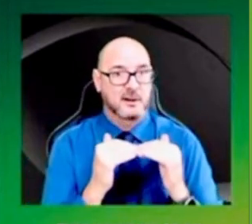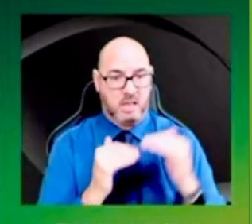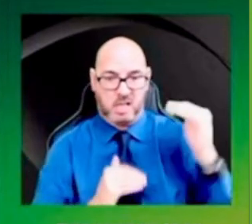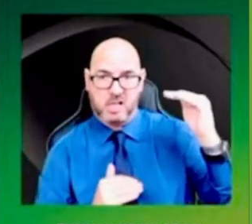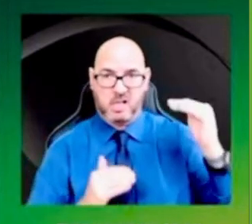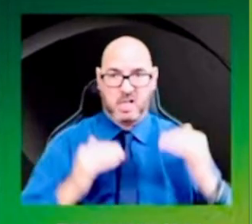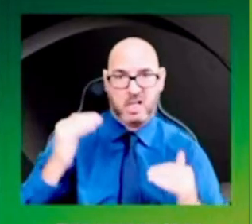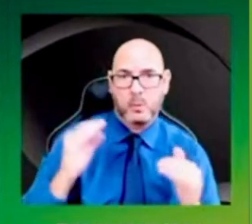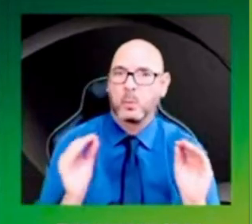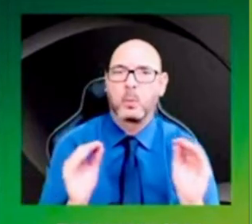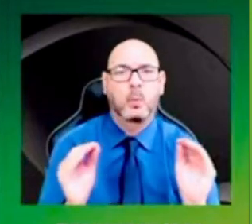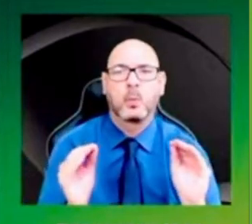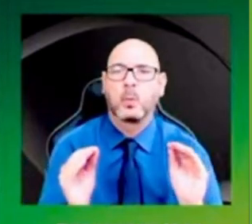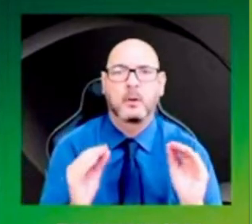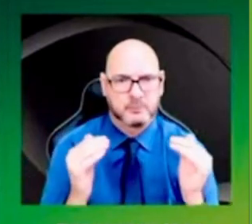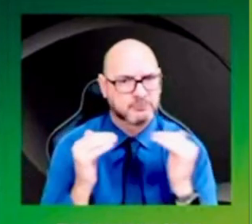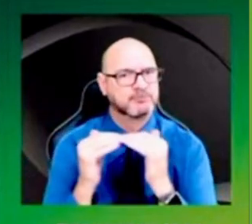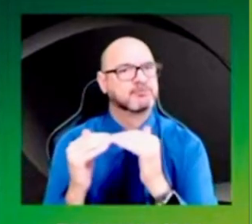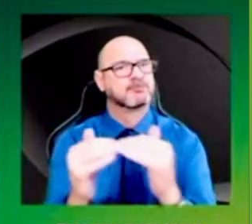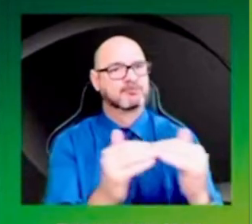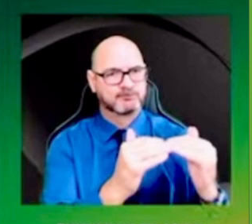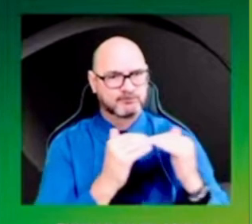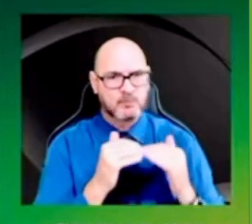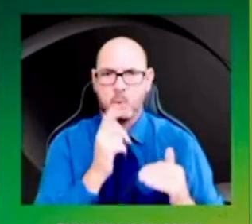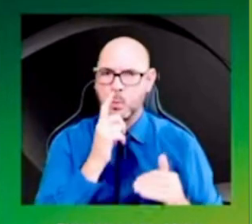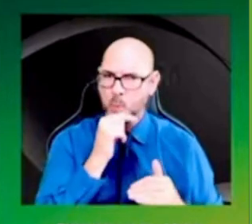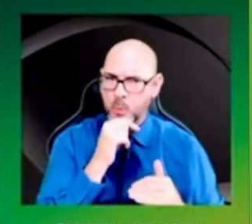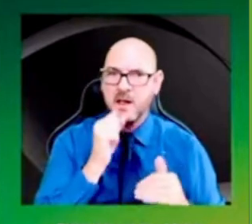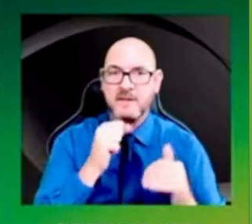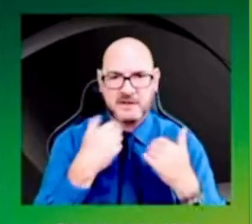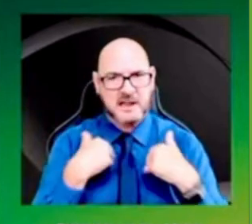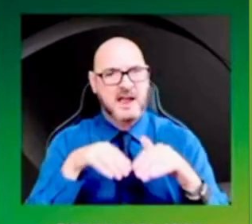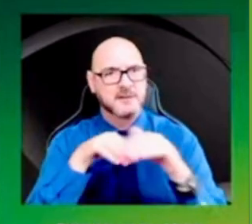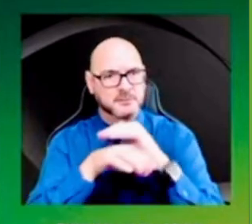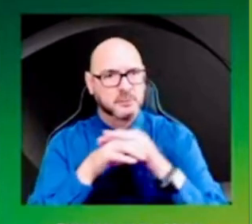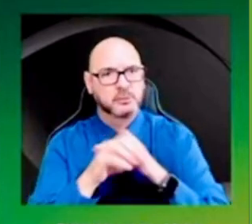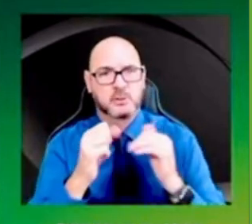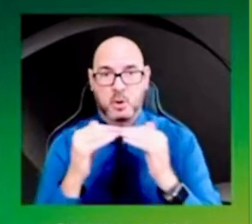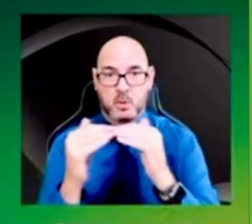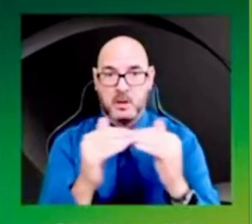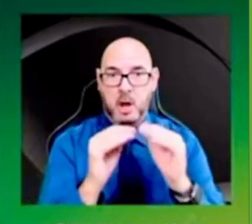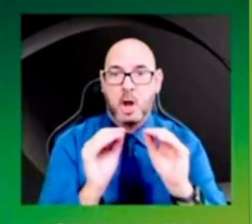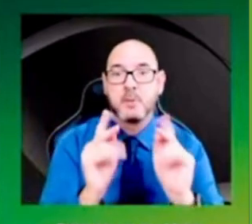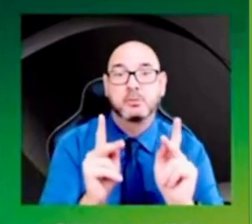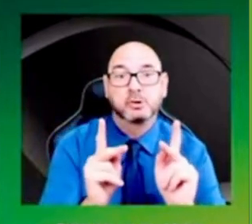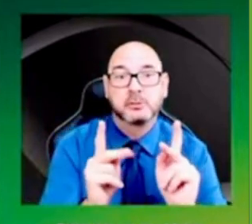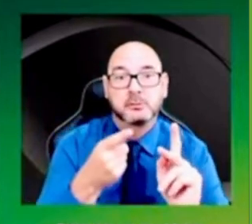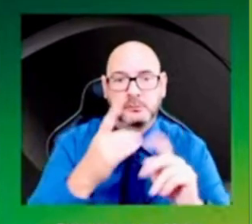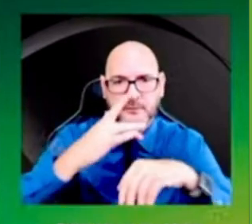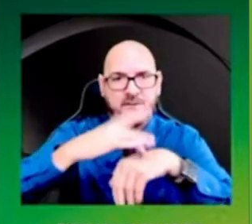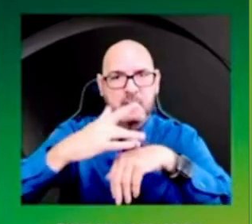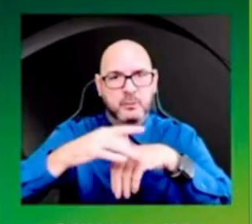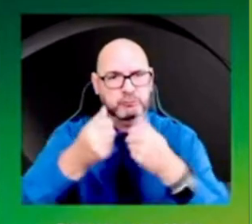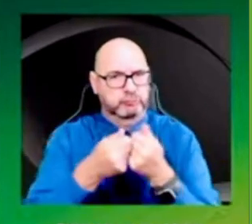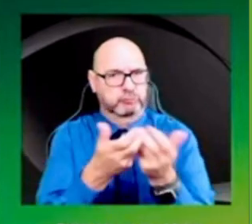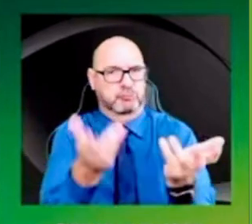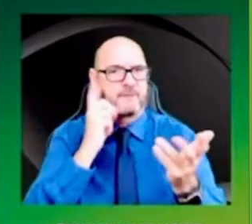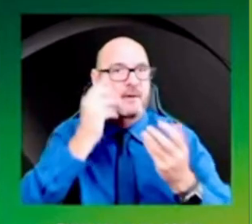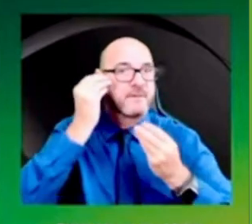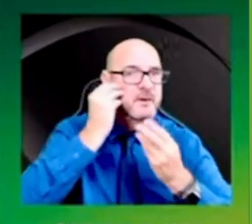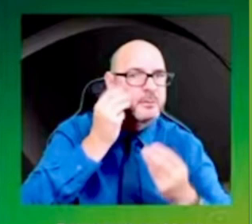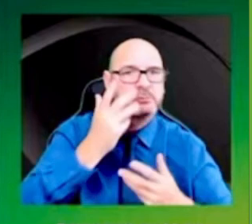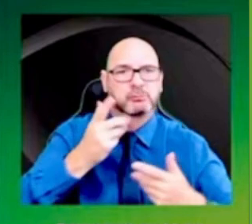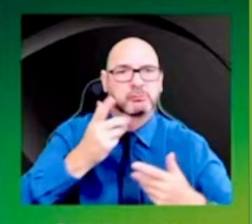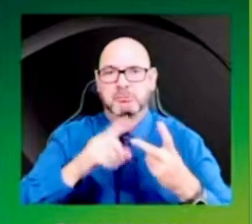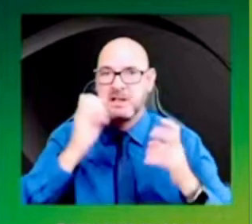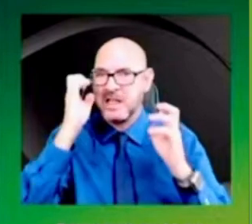access equal opportunity and availability to information, to education, to networks in a